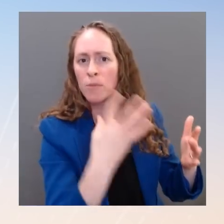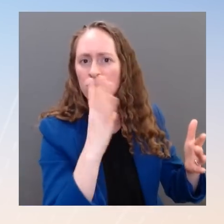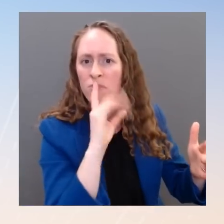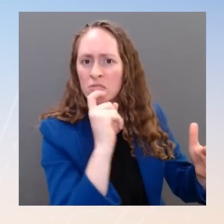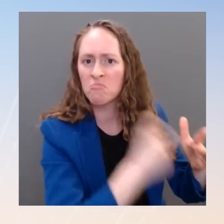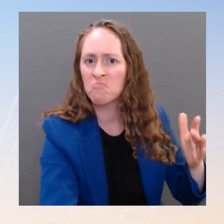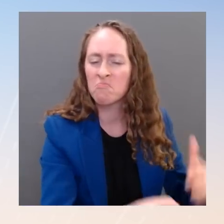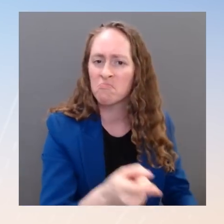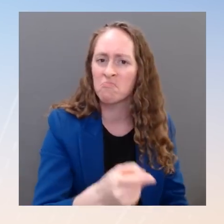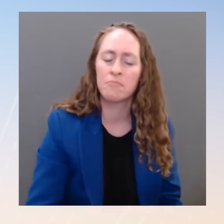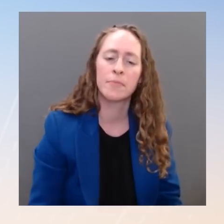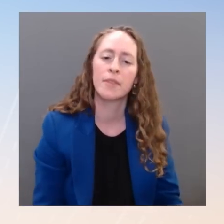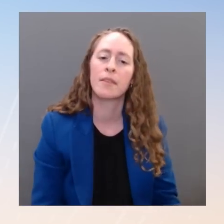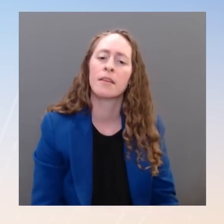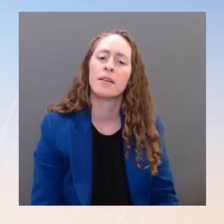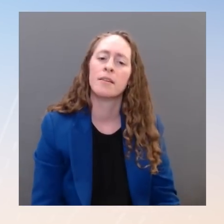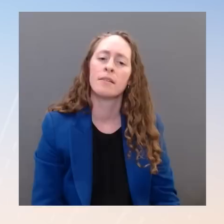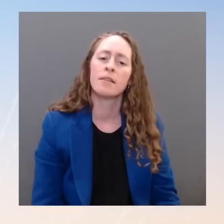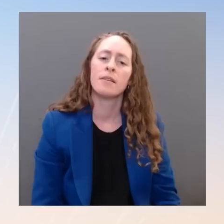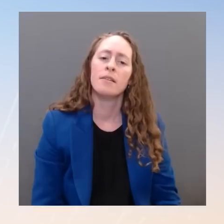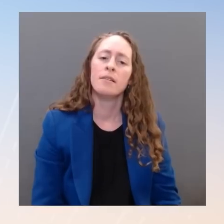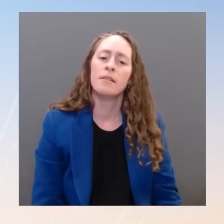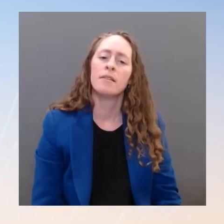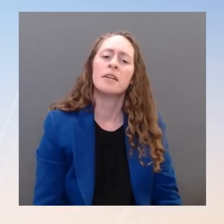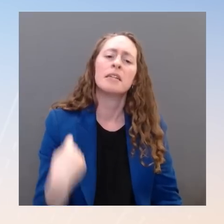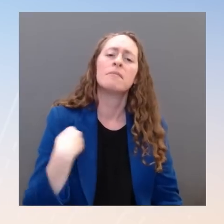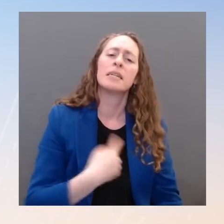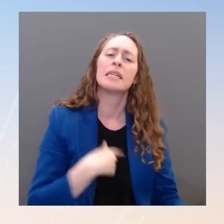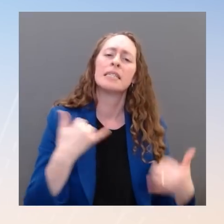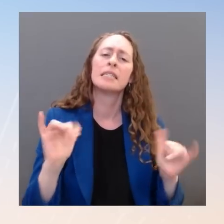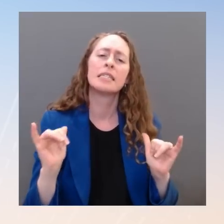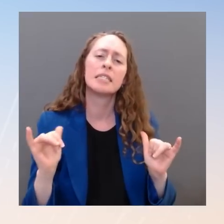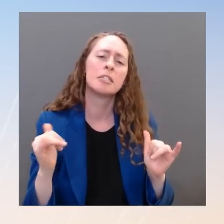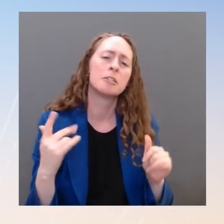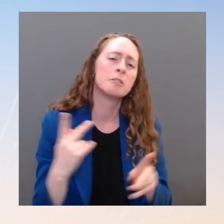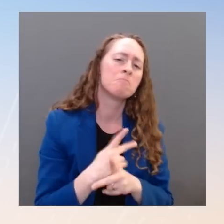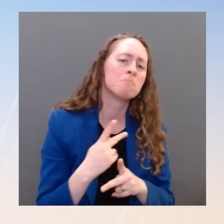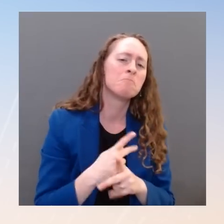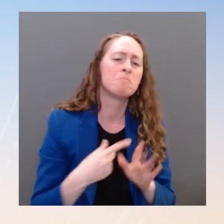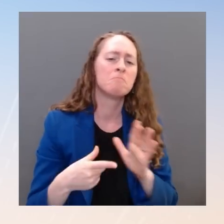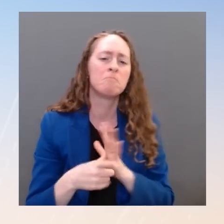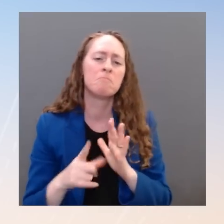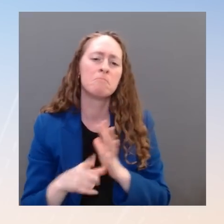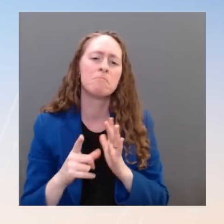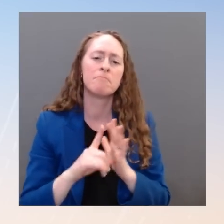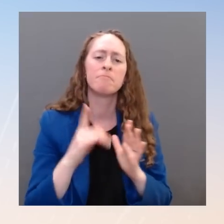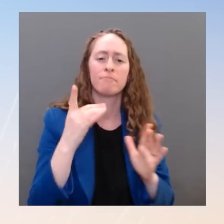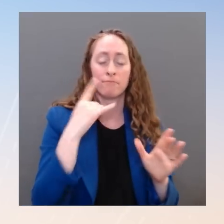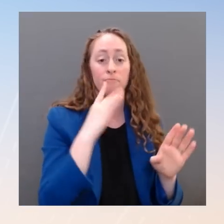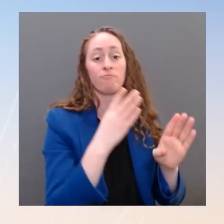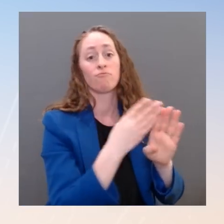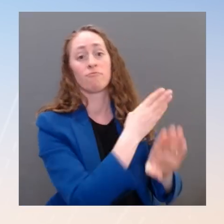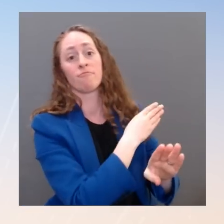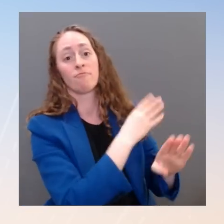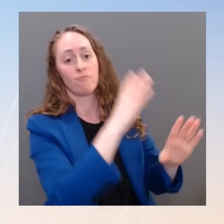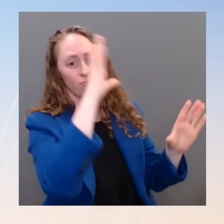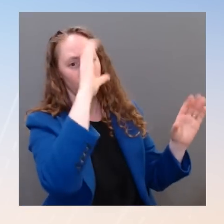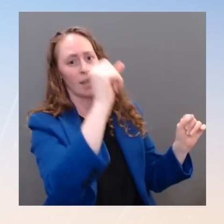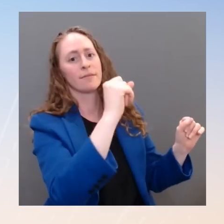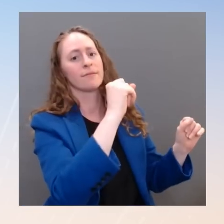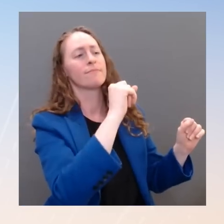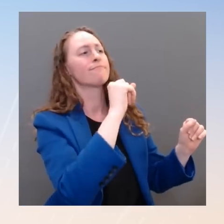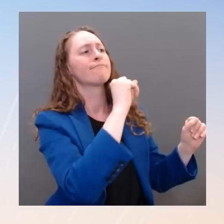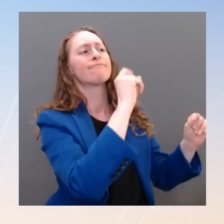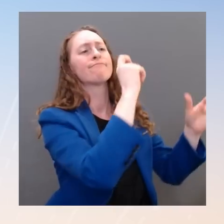these tariffs put in place by the prior administration don't make sense. And one of the factors that we're looking at as a part of this review is certainly